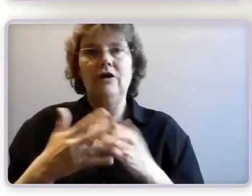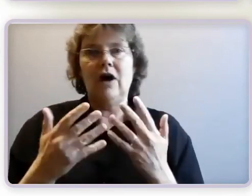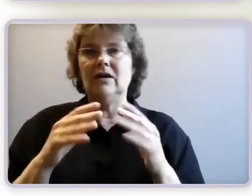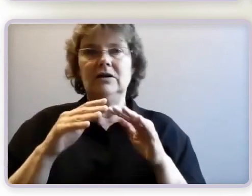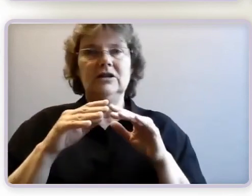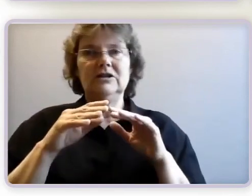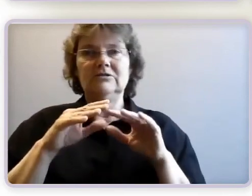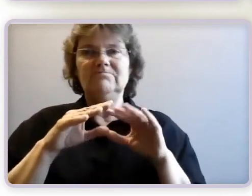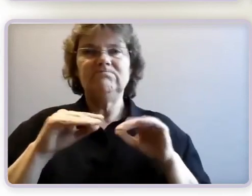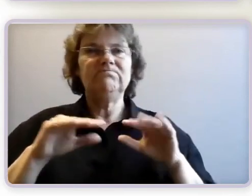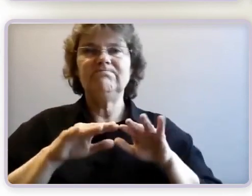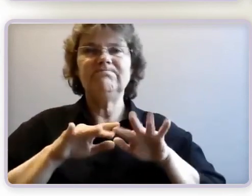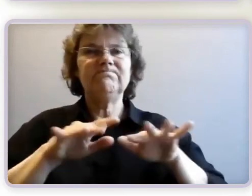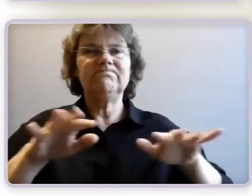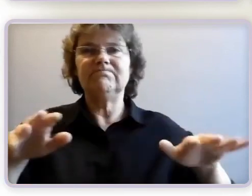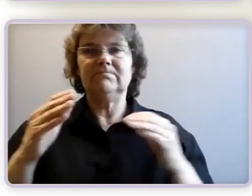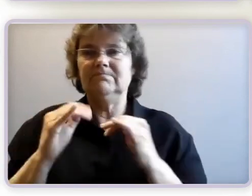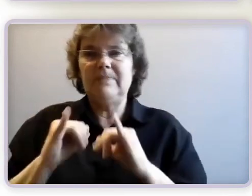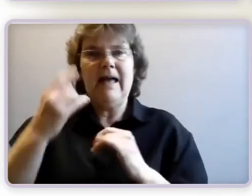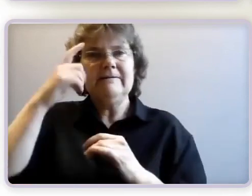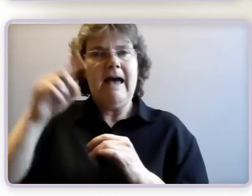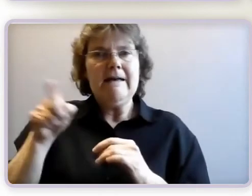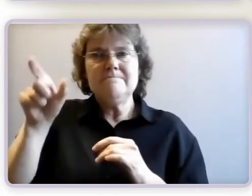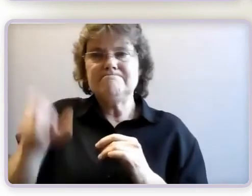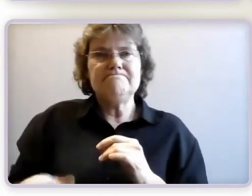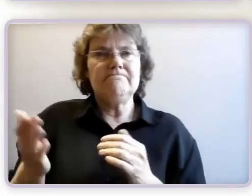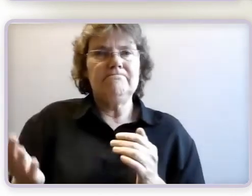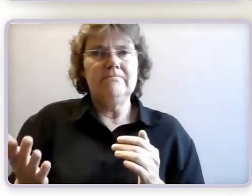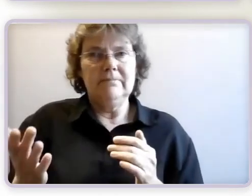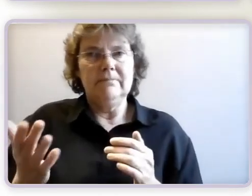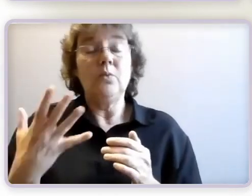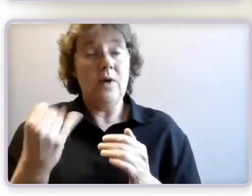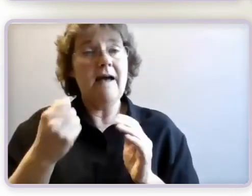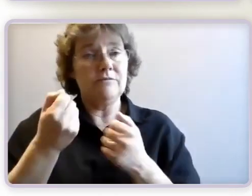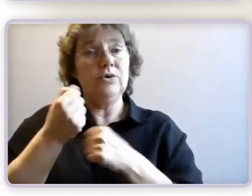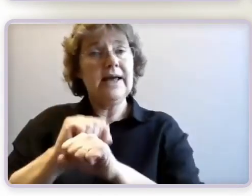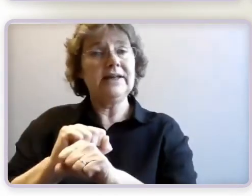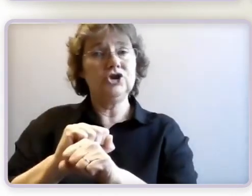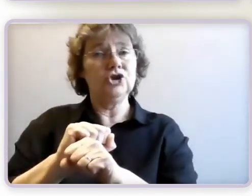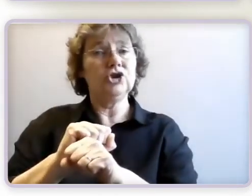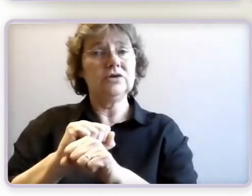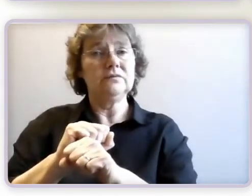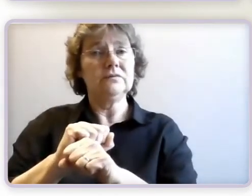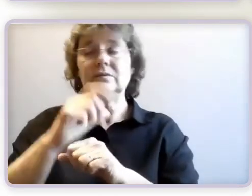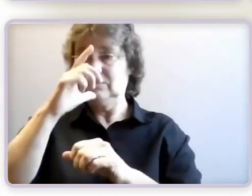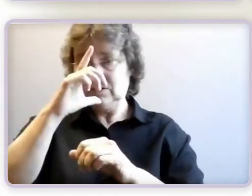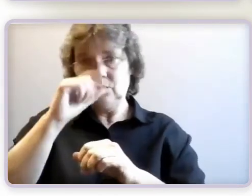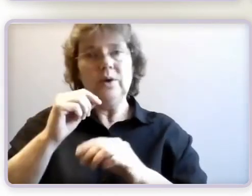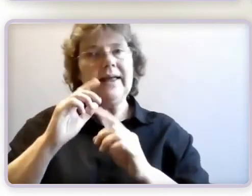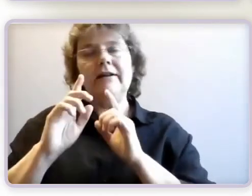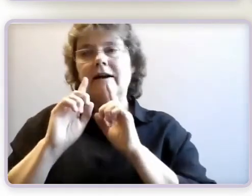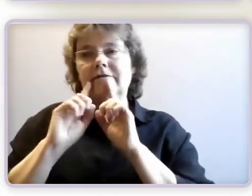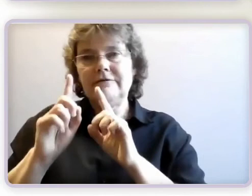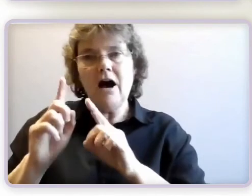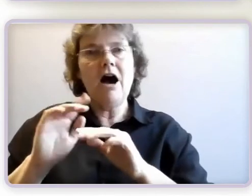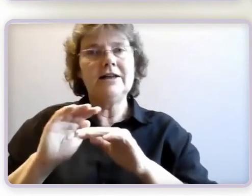So there are protections that apply, and we can give people advice about their